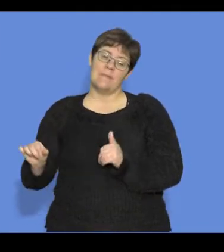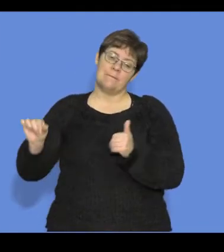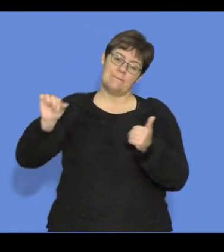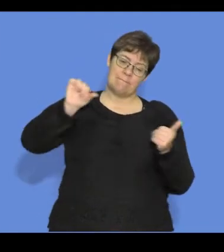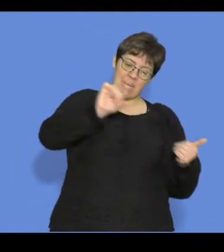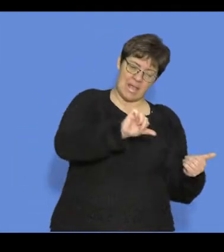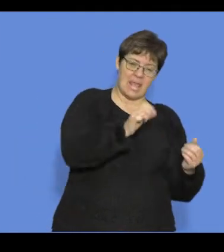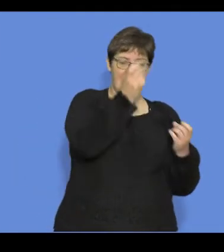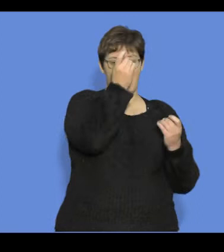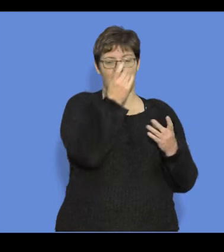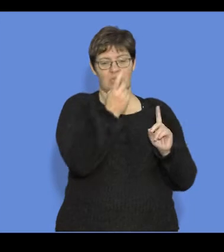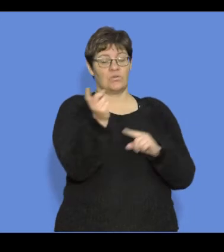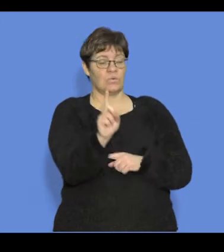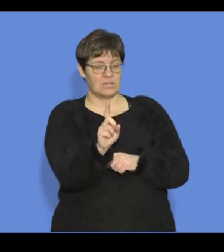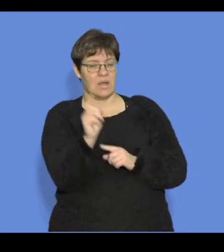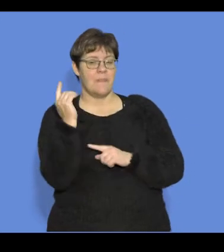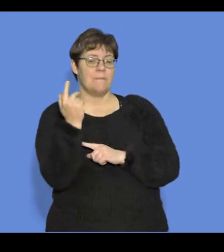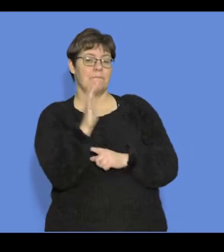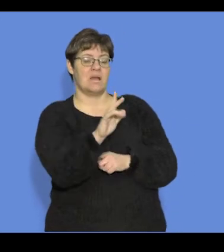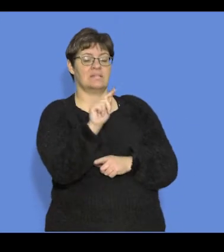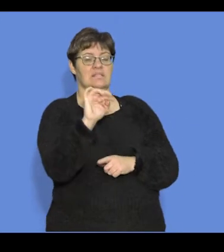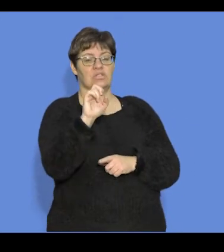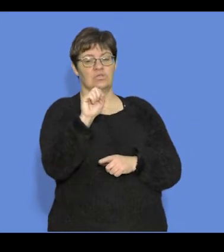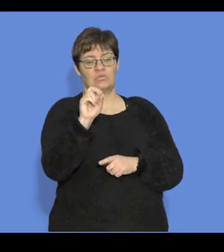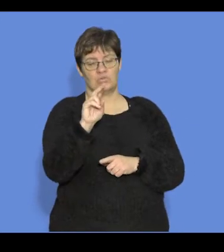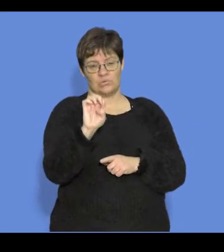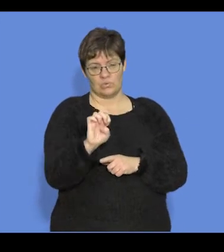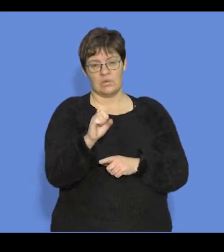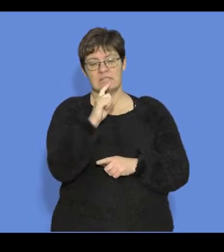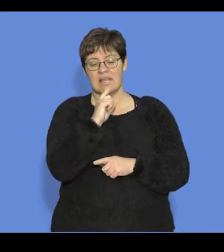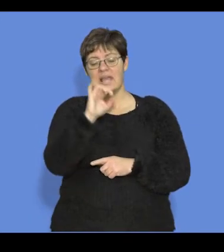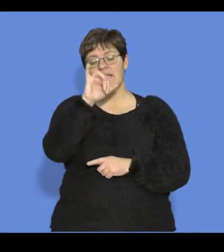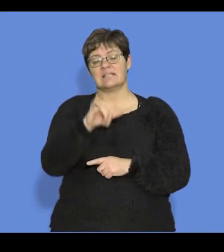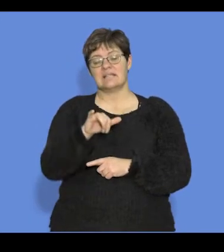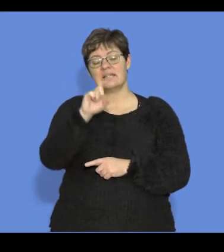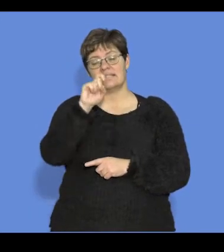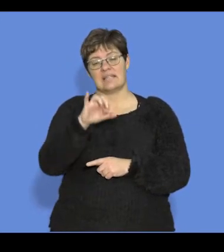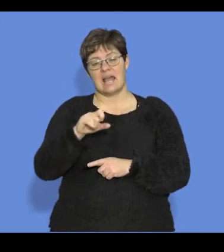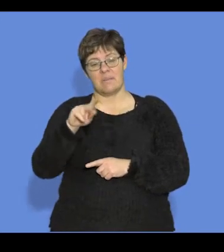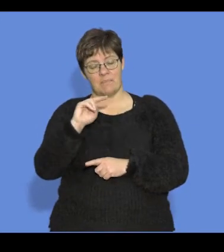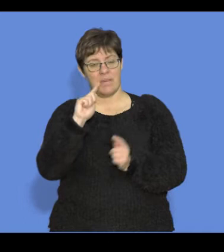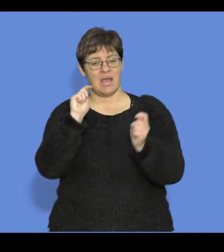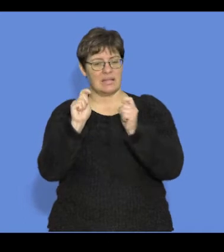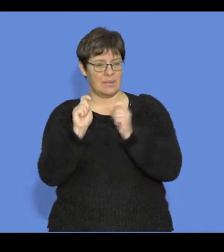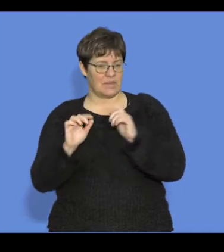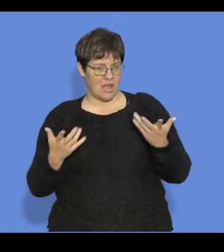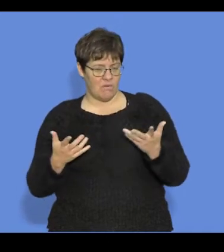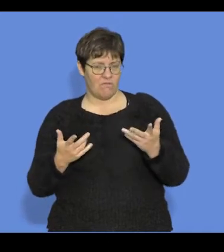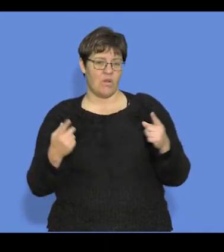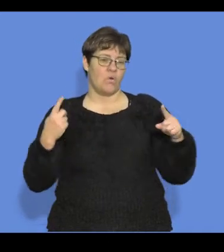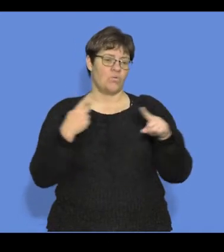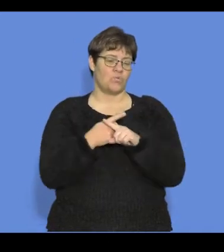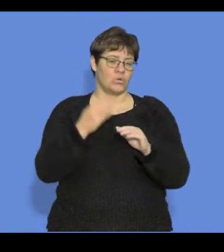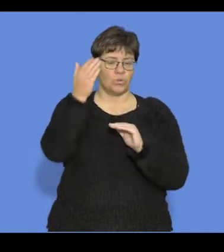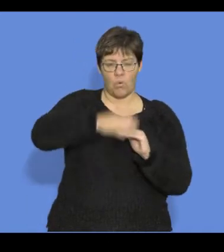the information on plant tissues and say how xylem is adapted, for example, has no cross